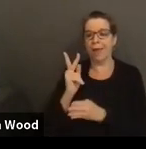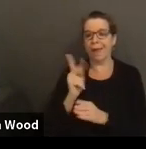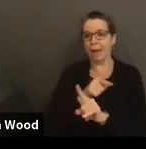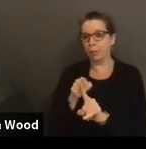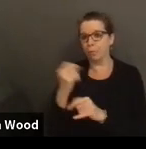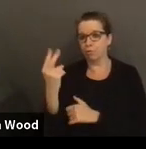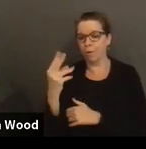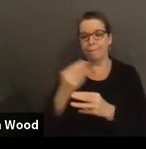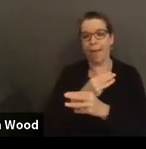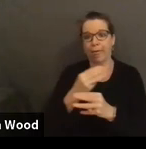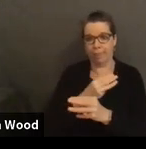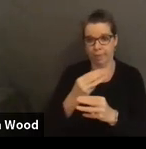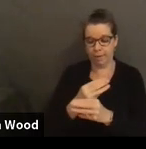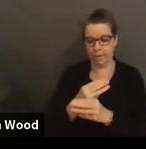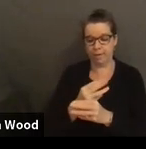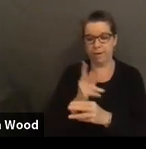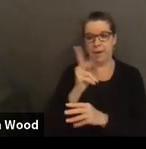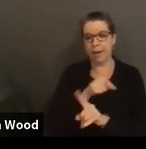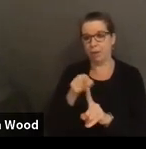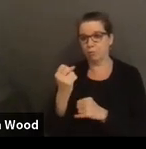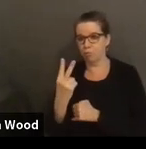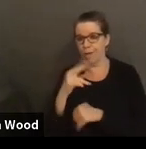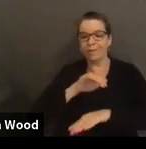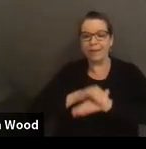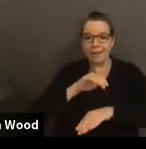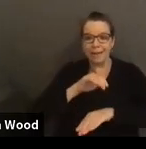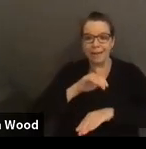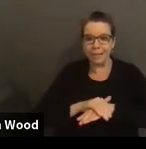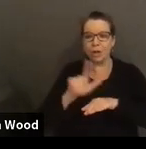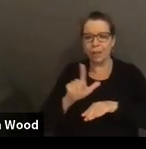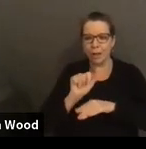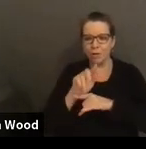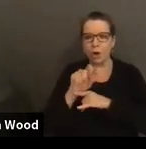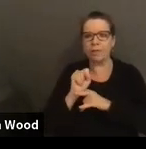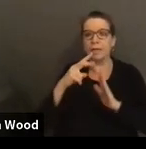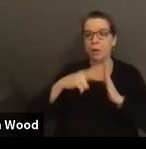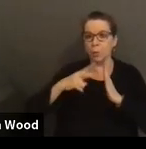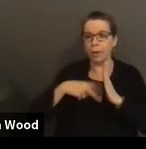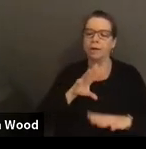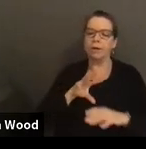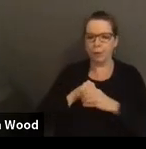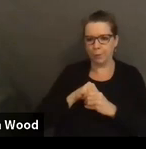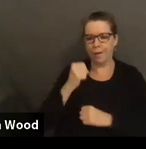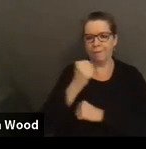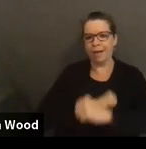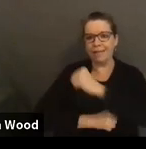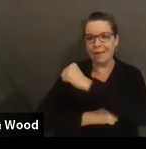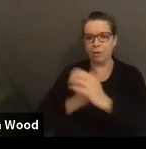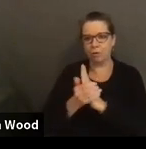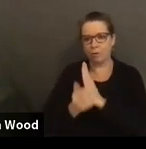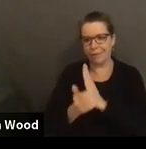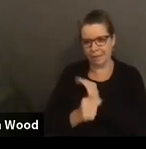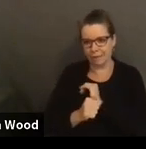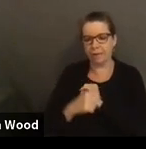12 math, K through 12 English language arts and reading, which also includes foundational skills and